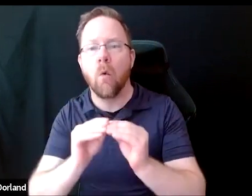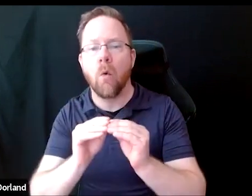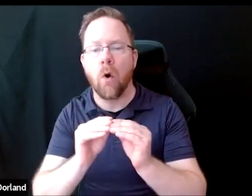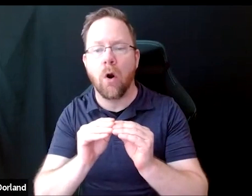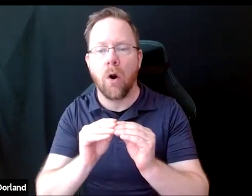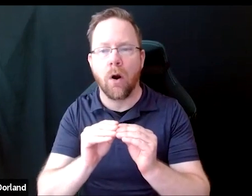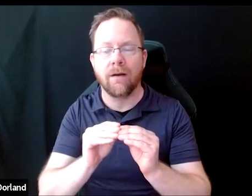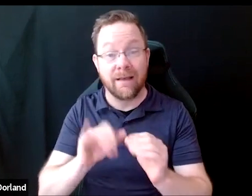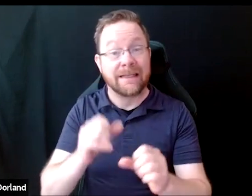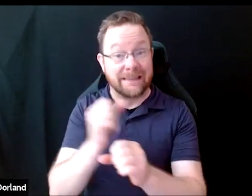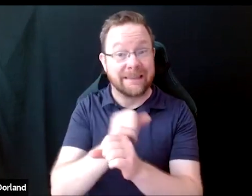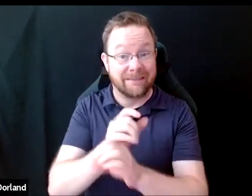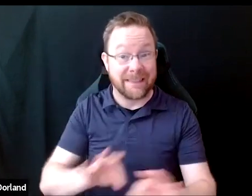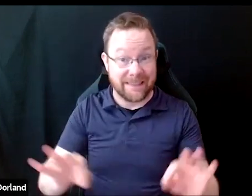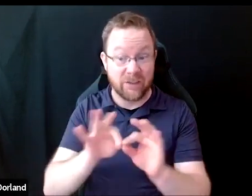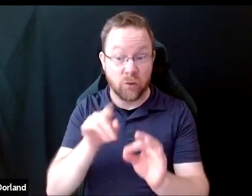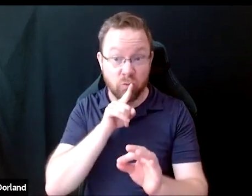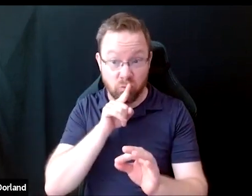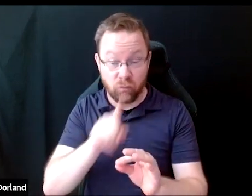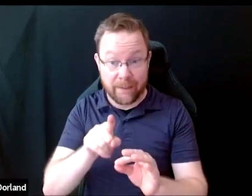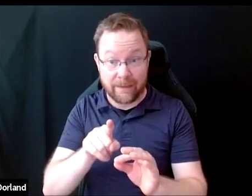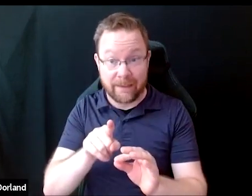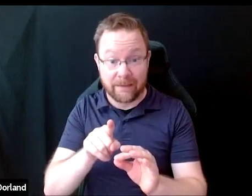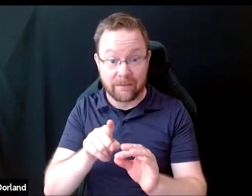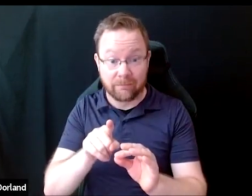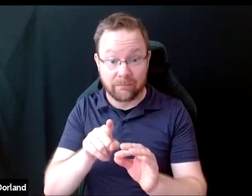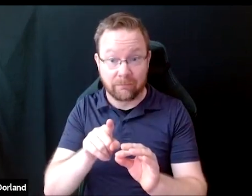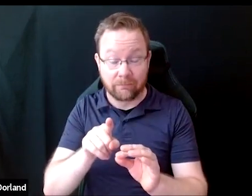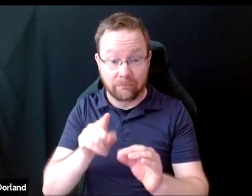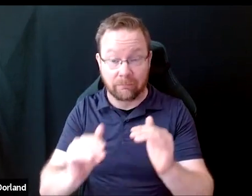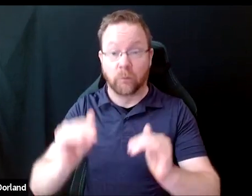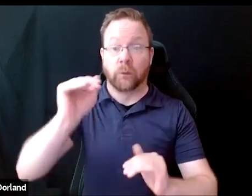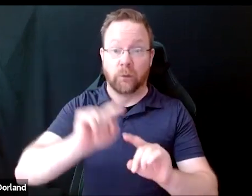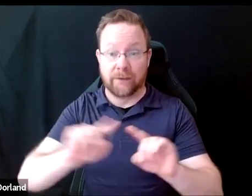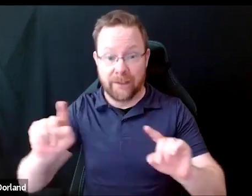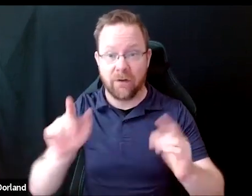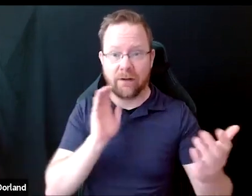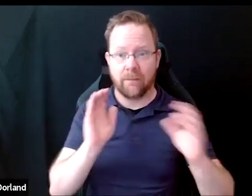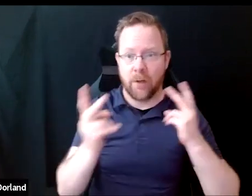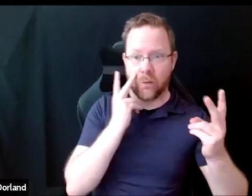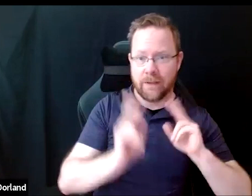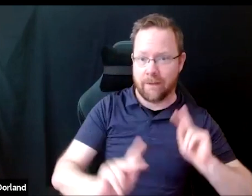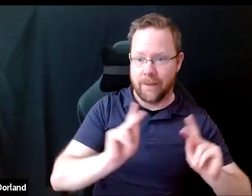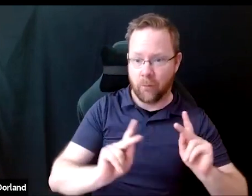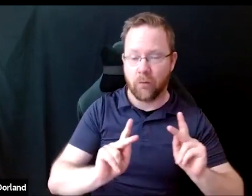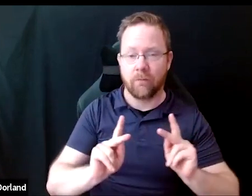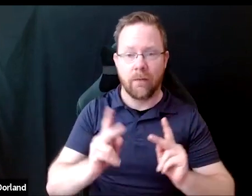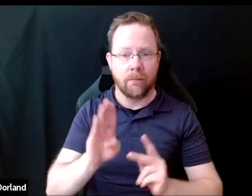a statistically significant extent as compared to their sighted counterparts.